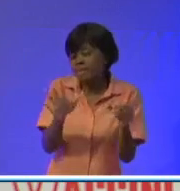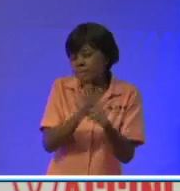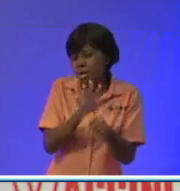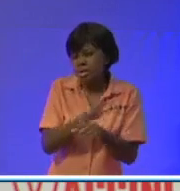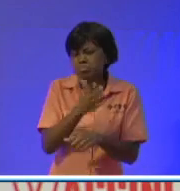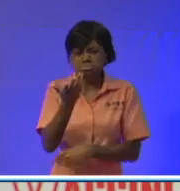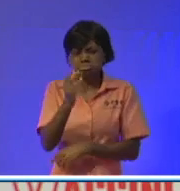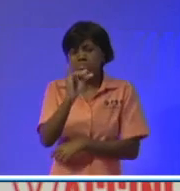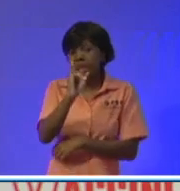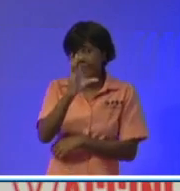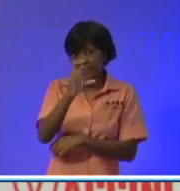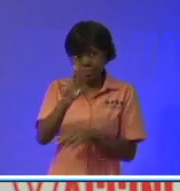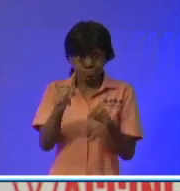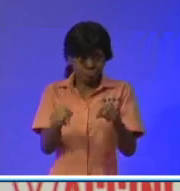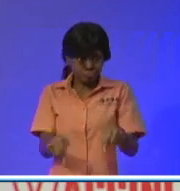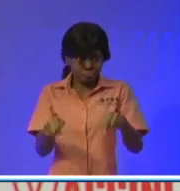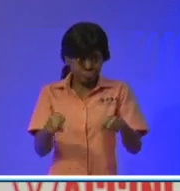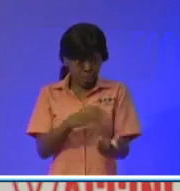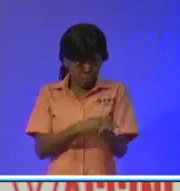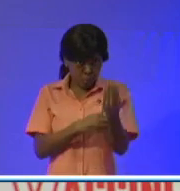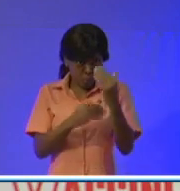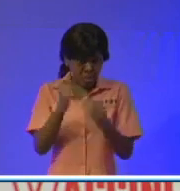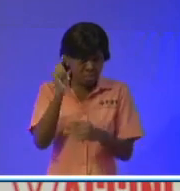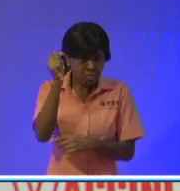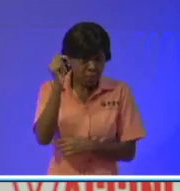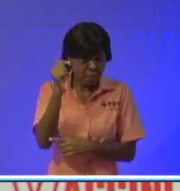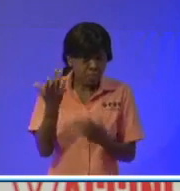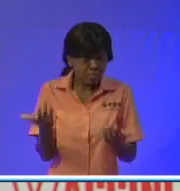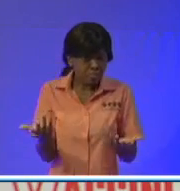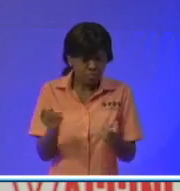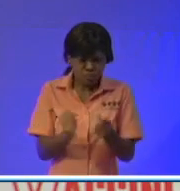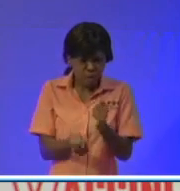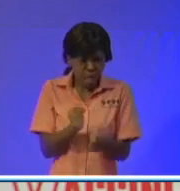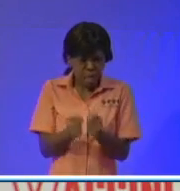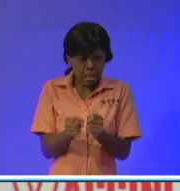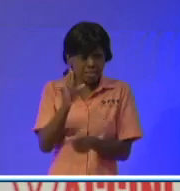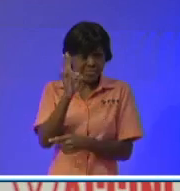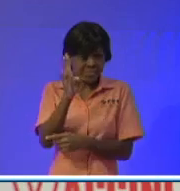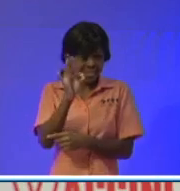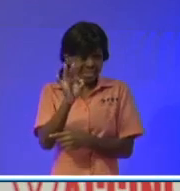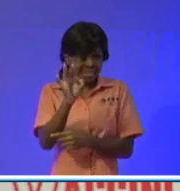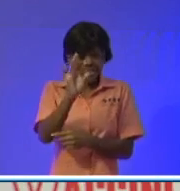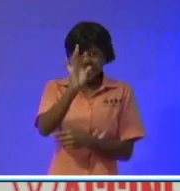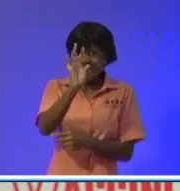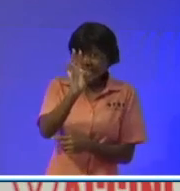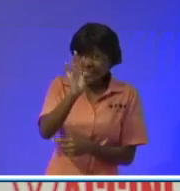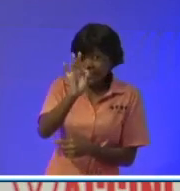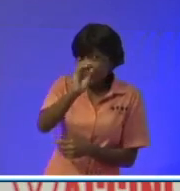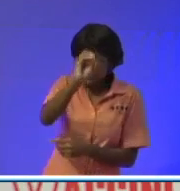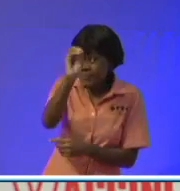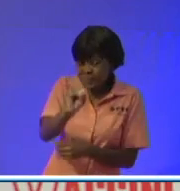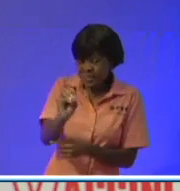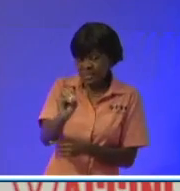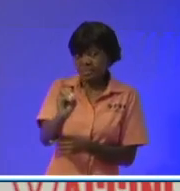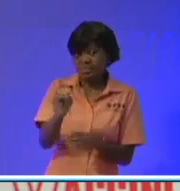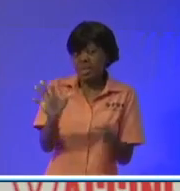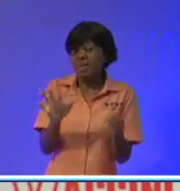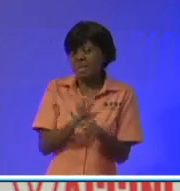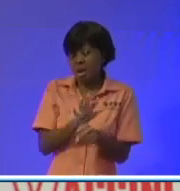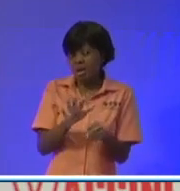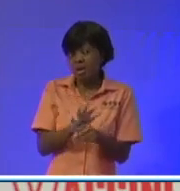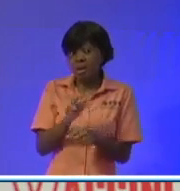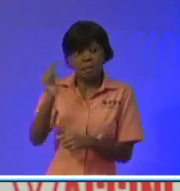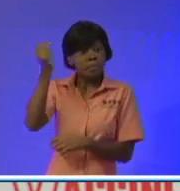in Trinidad, the ICU occupancy is 79%. And in Tobago, it's